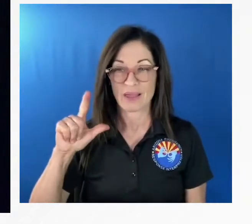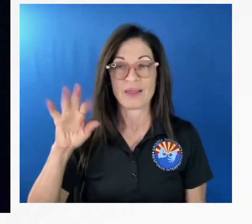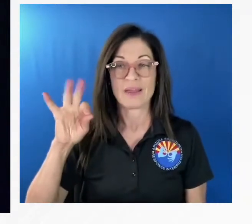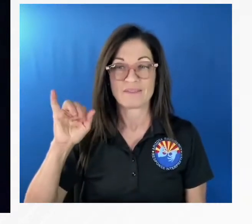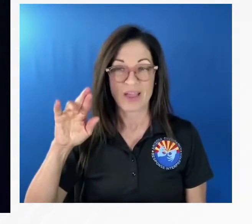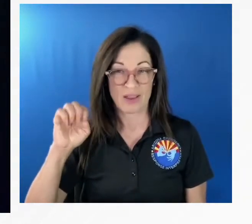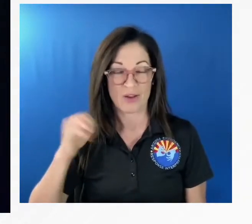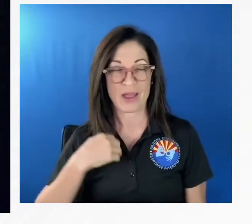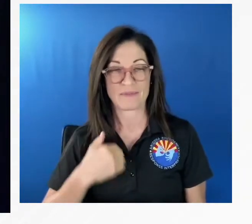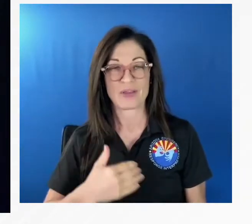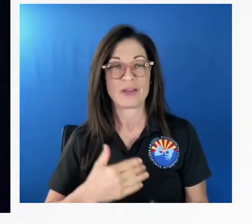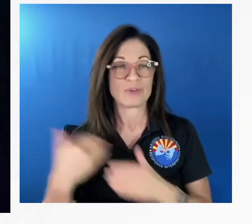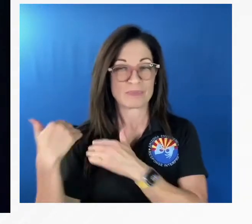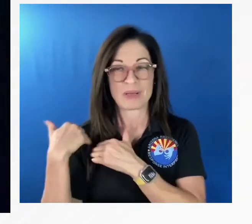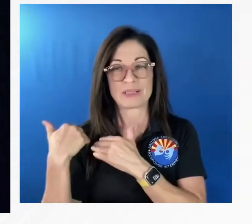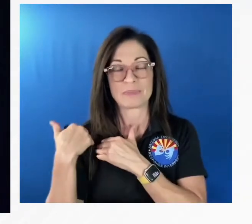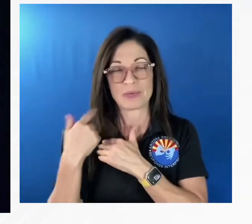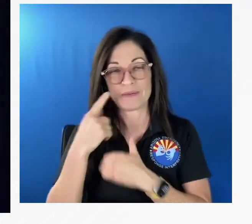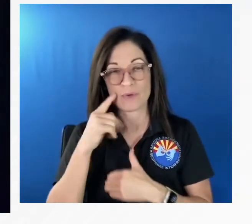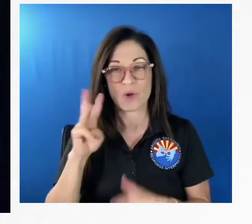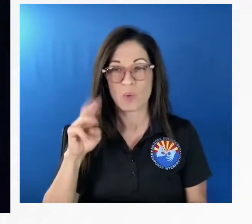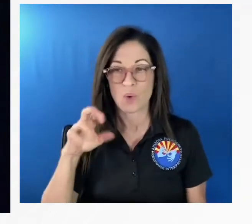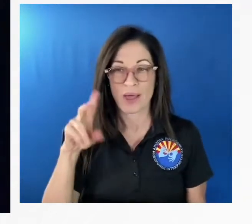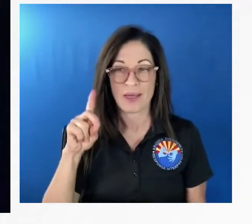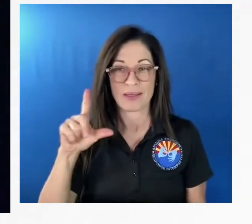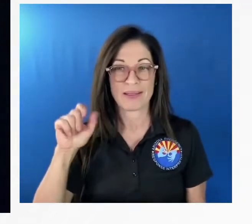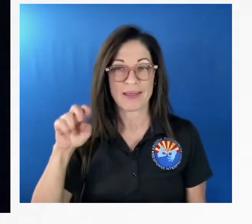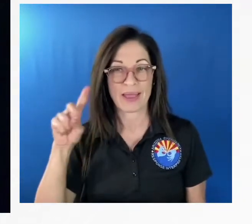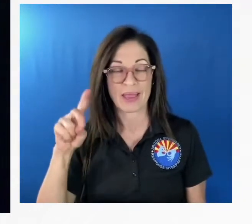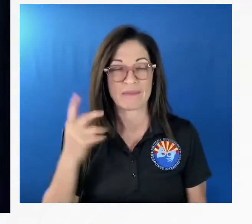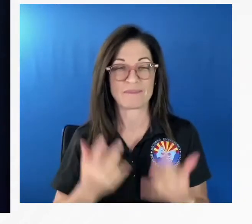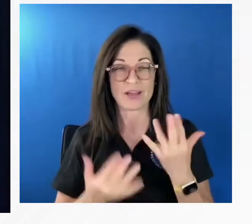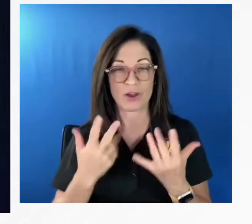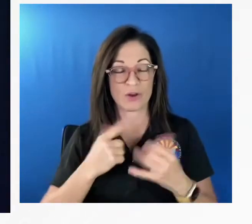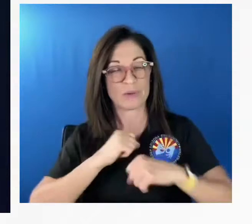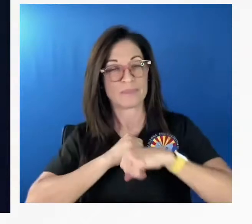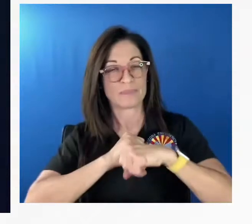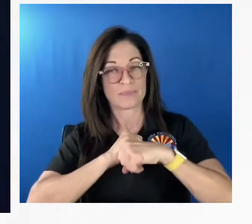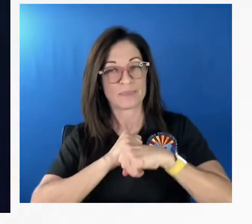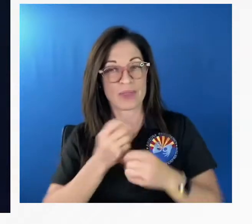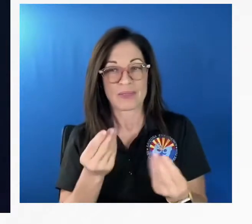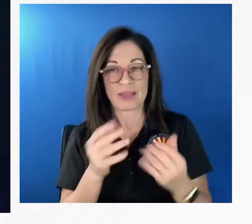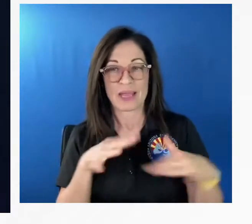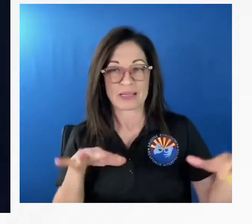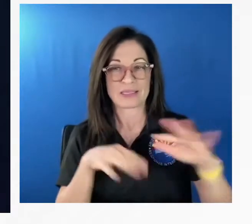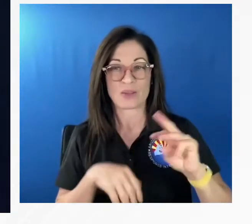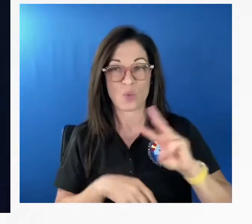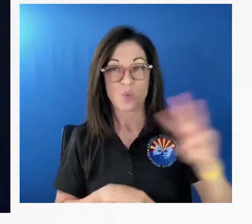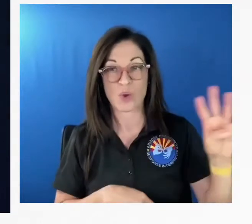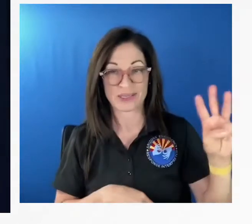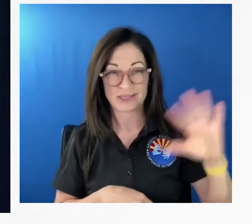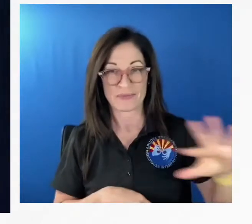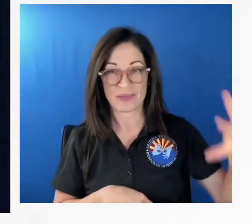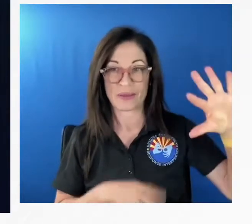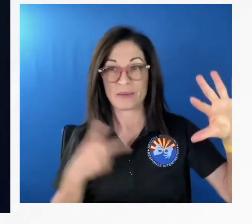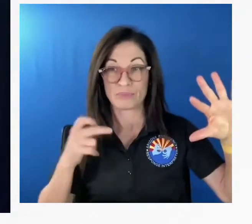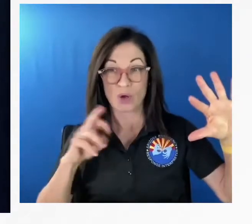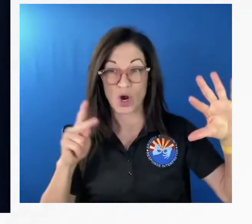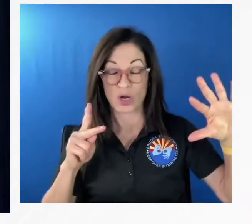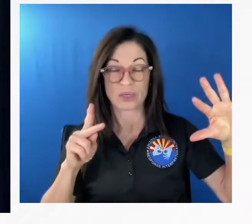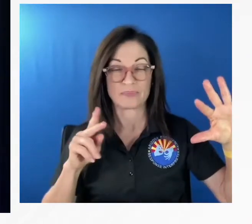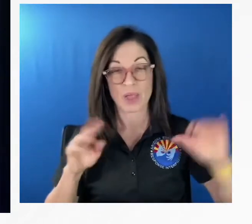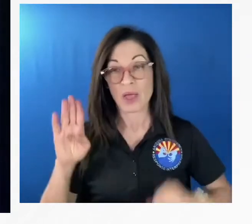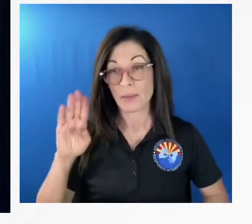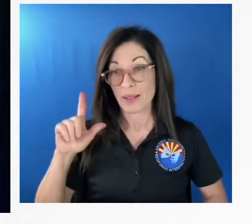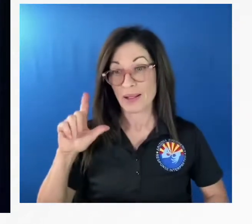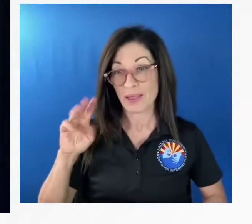responsibility for wildland fire protection on the lands west of the park. BLM is